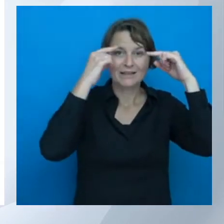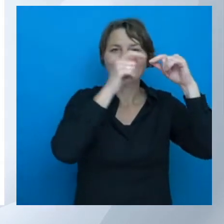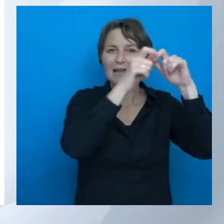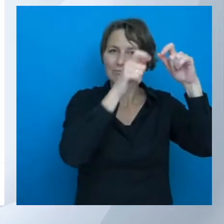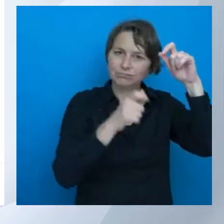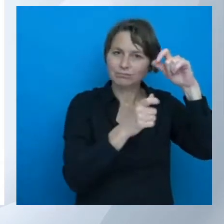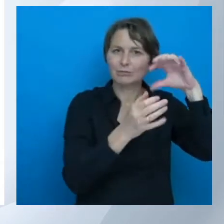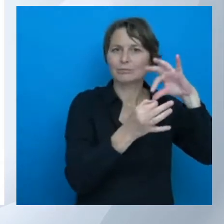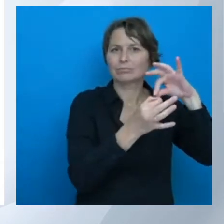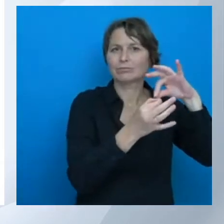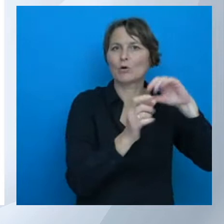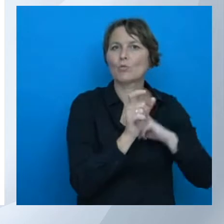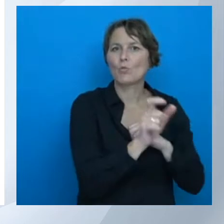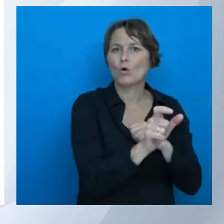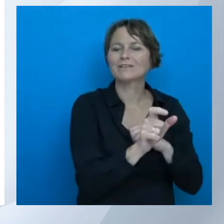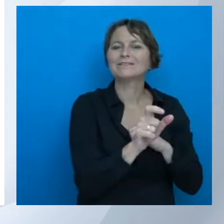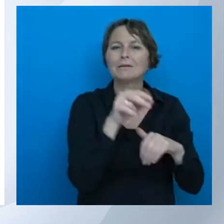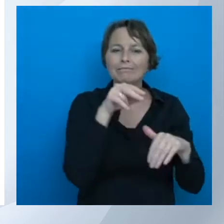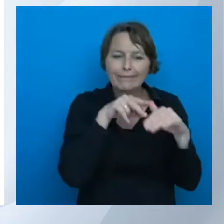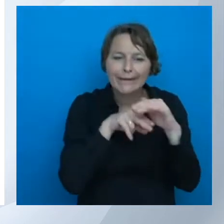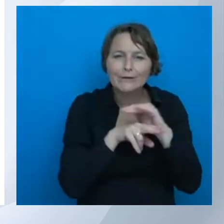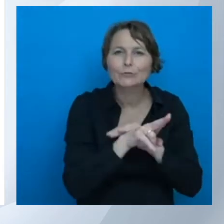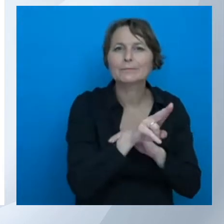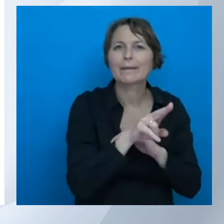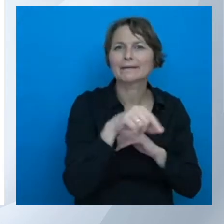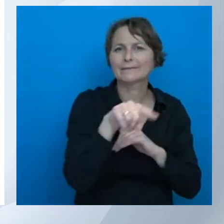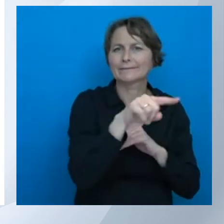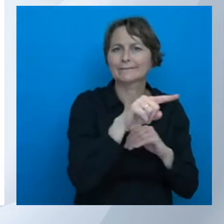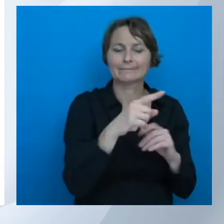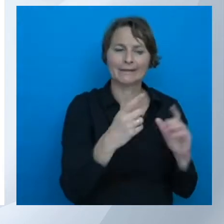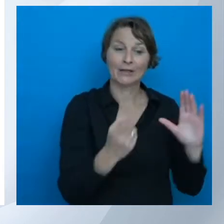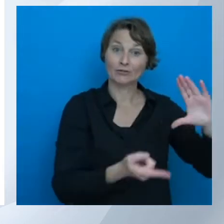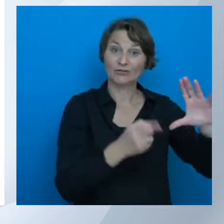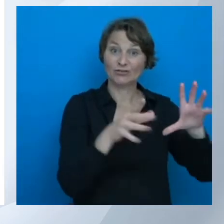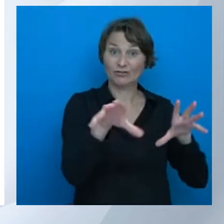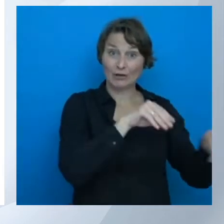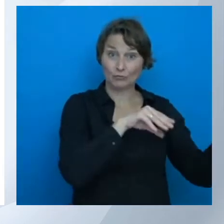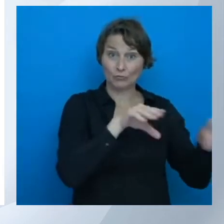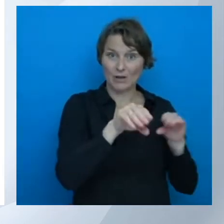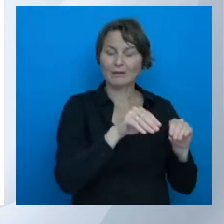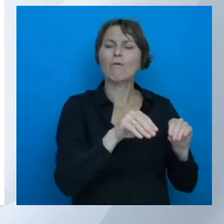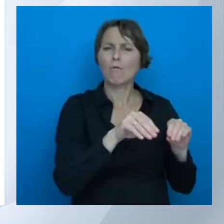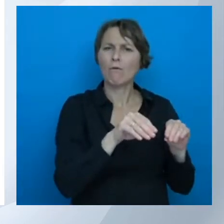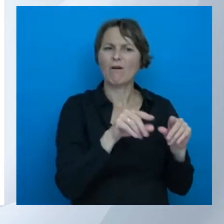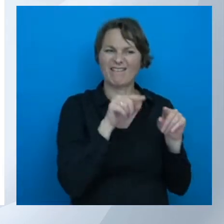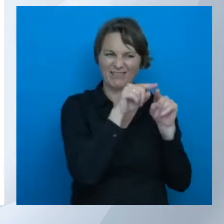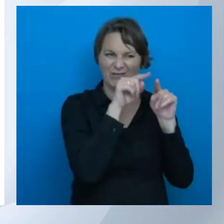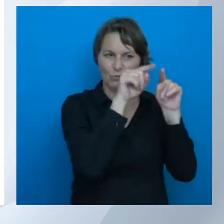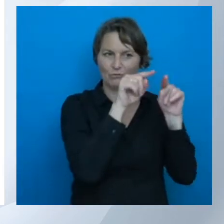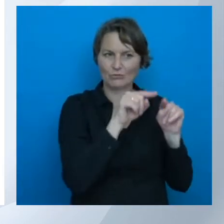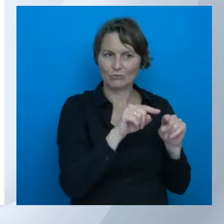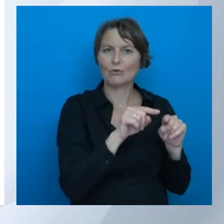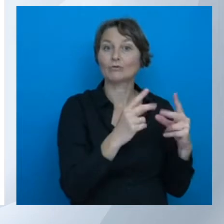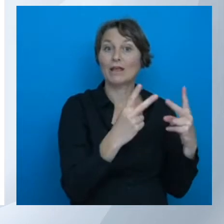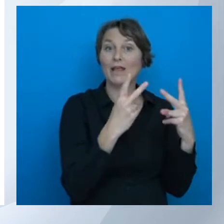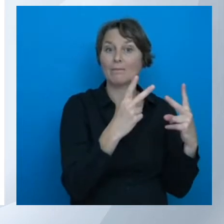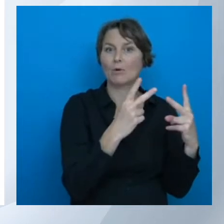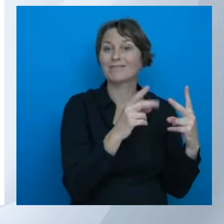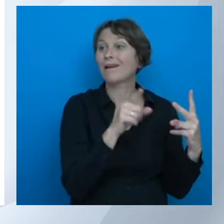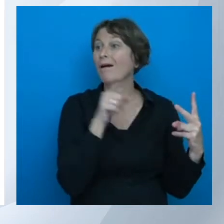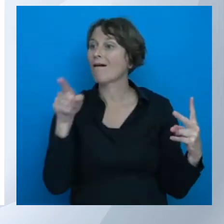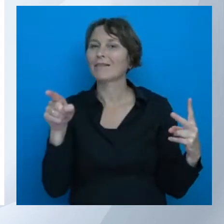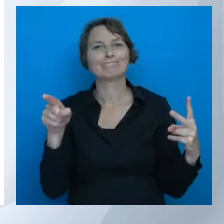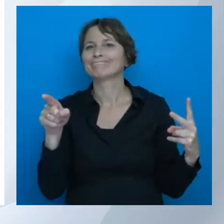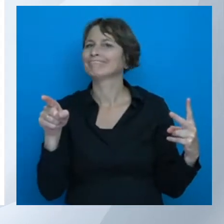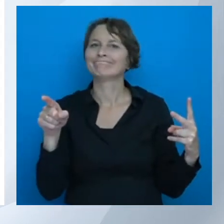to the introspective generator, are important. And then, on the other hand, the anti-rationals are not important, according